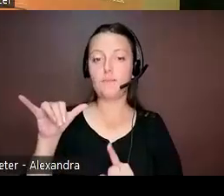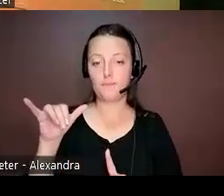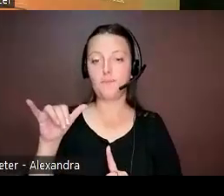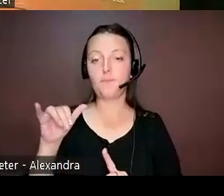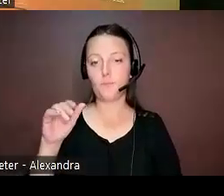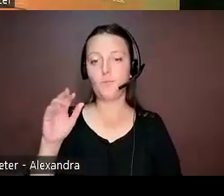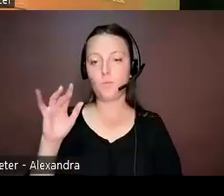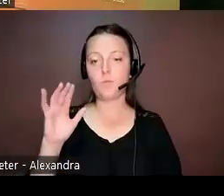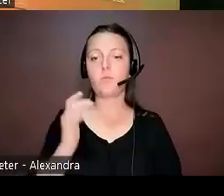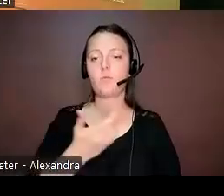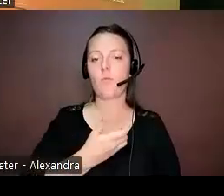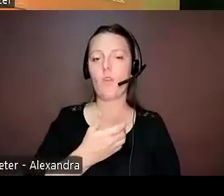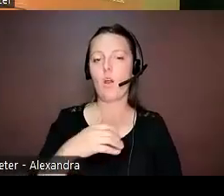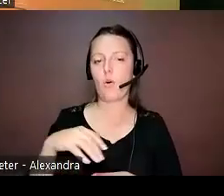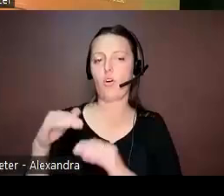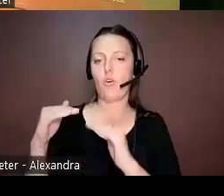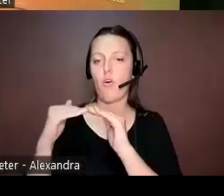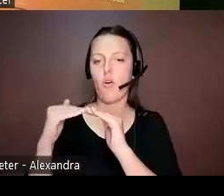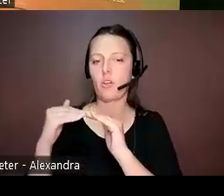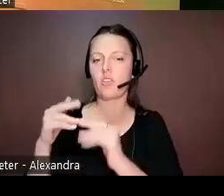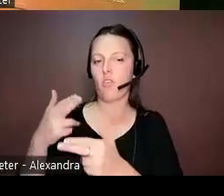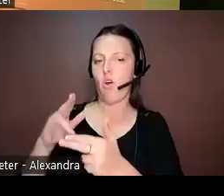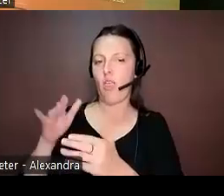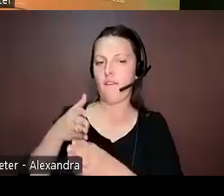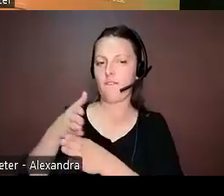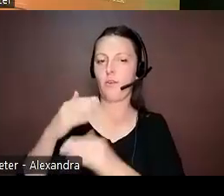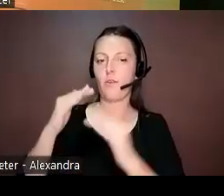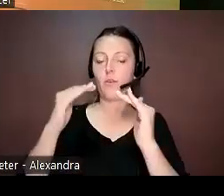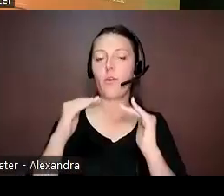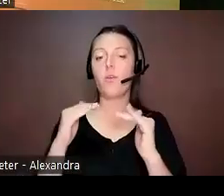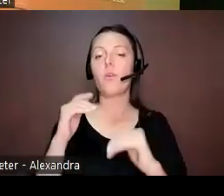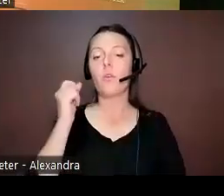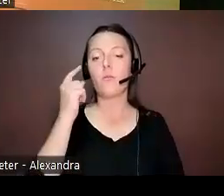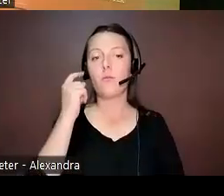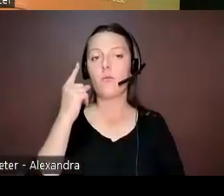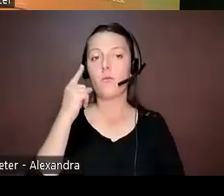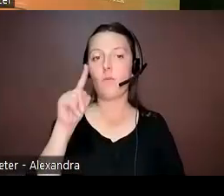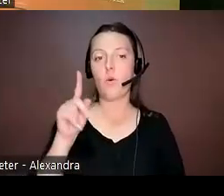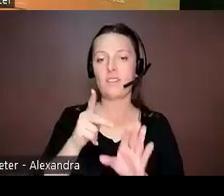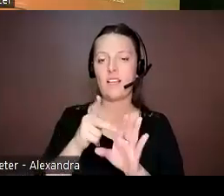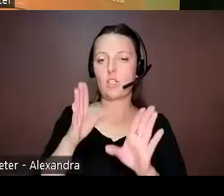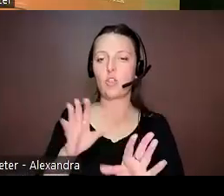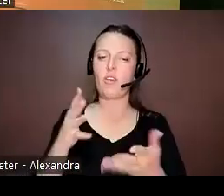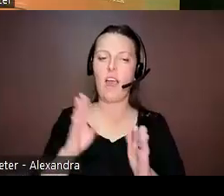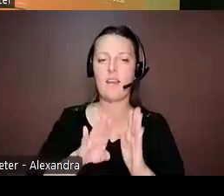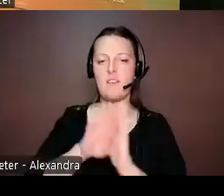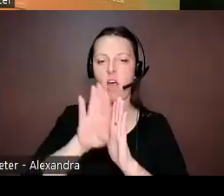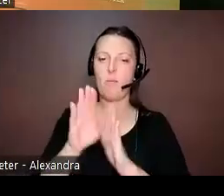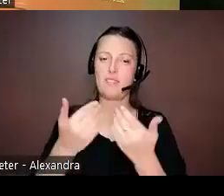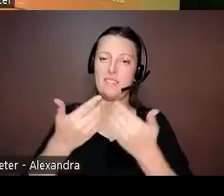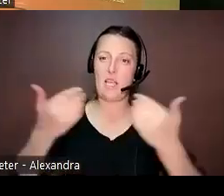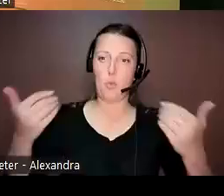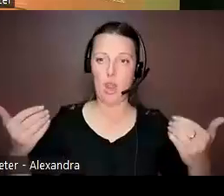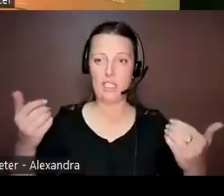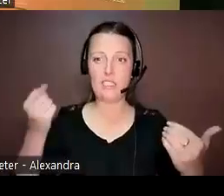neuropsychiatry, they sort of developed separately historically. In fact, American Neuropsychiatric Association